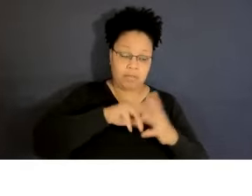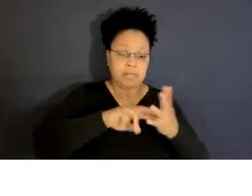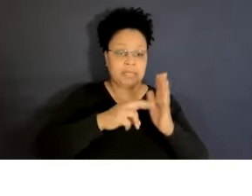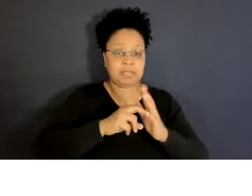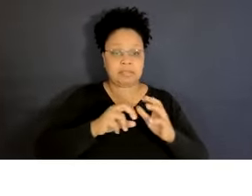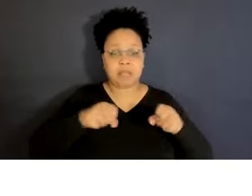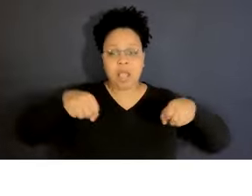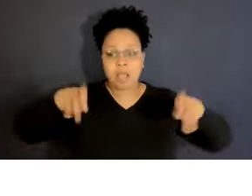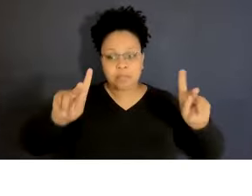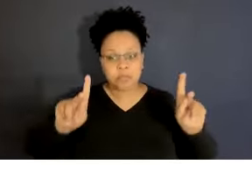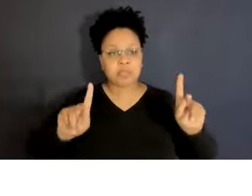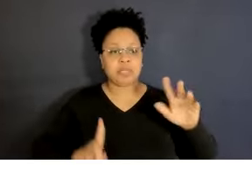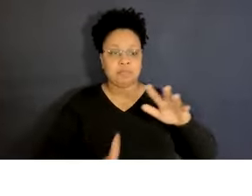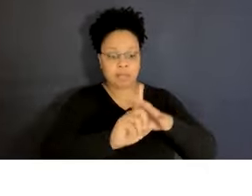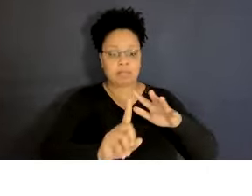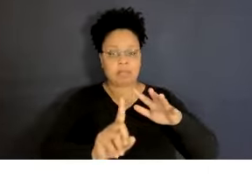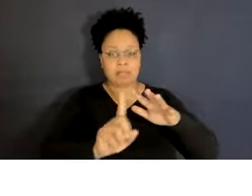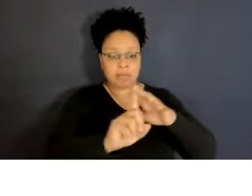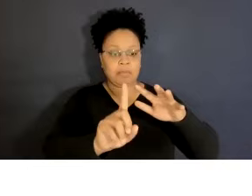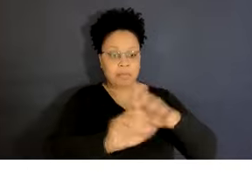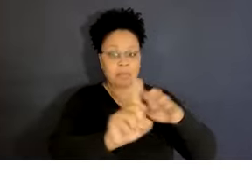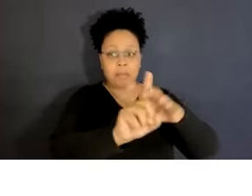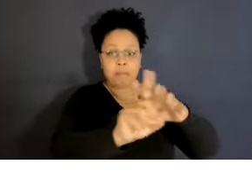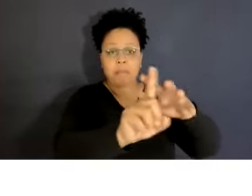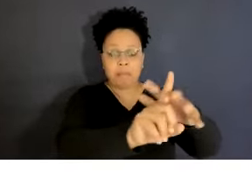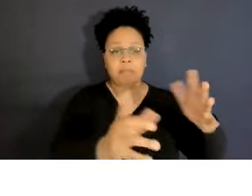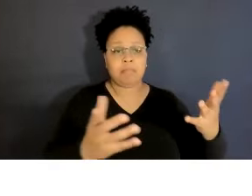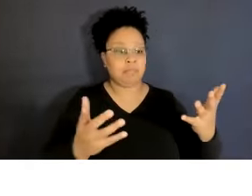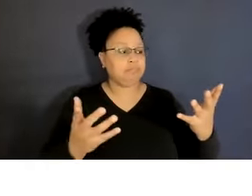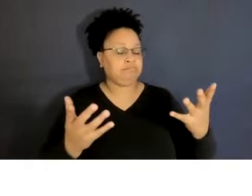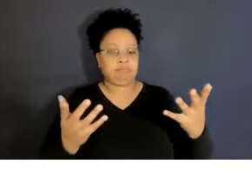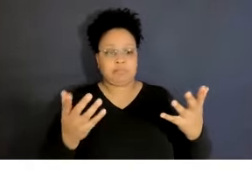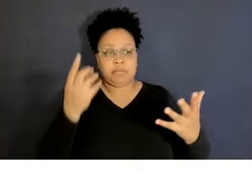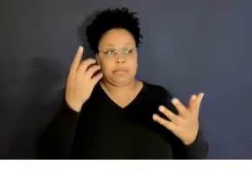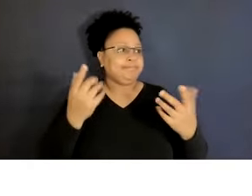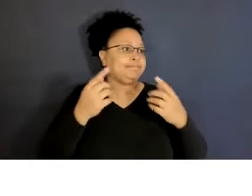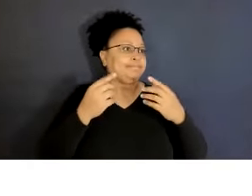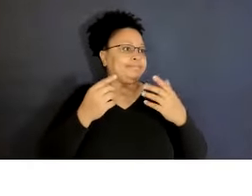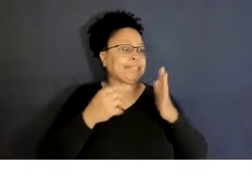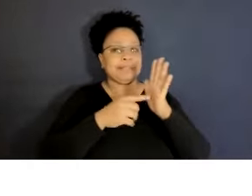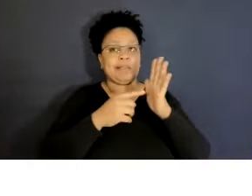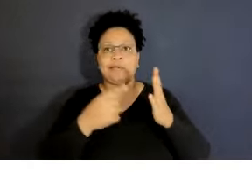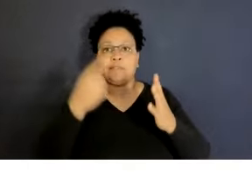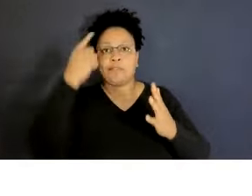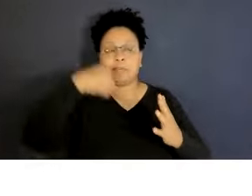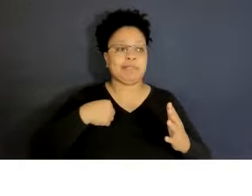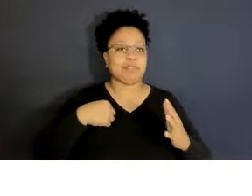So opportunities came about for me to speak and to share my